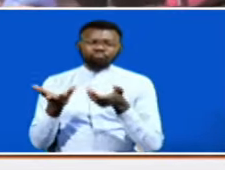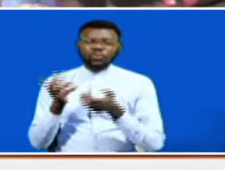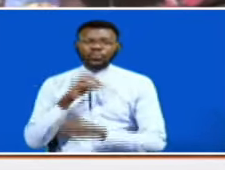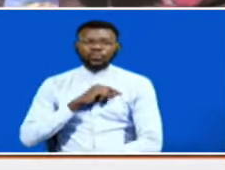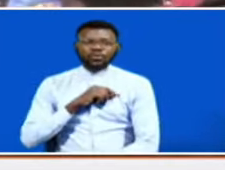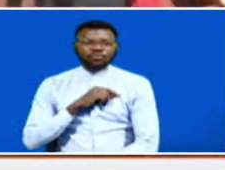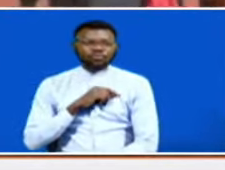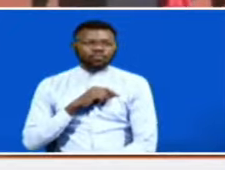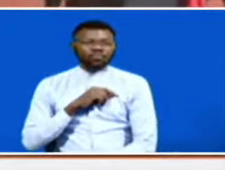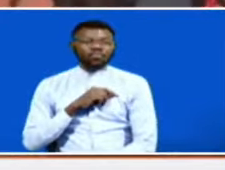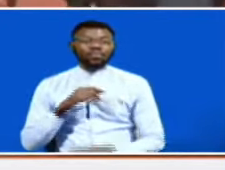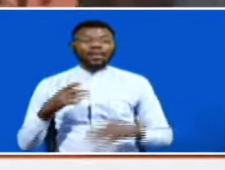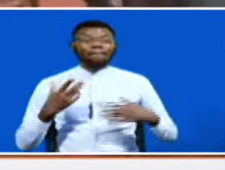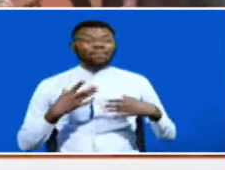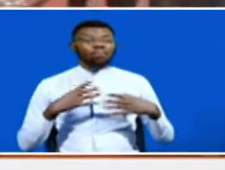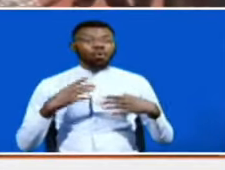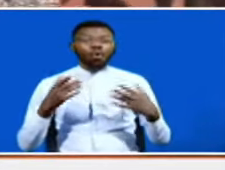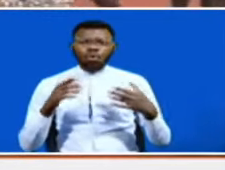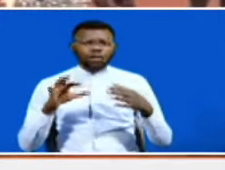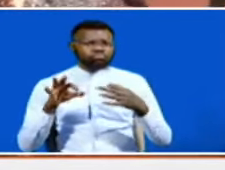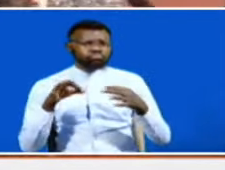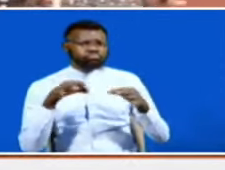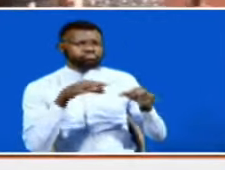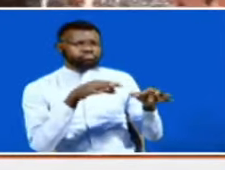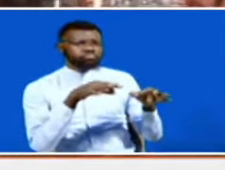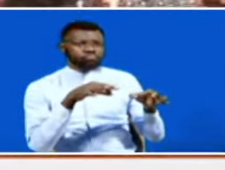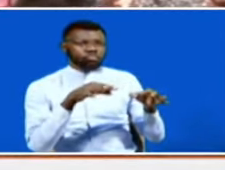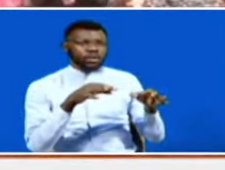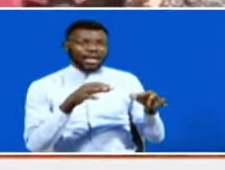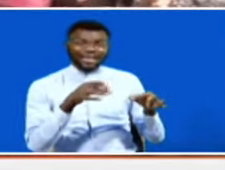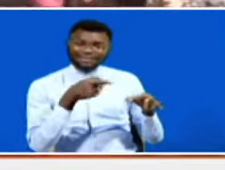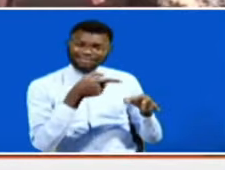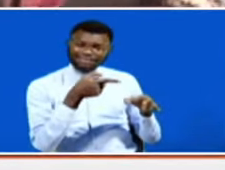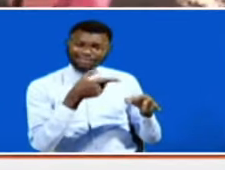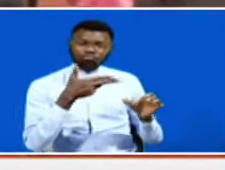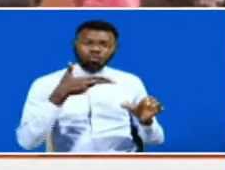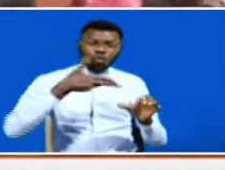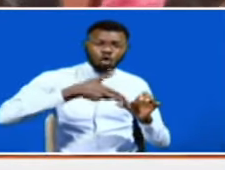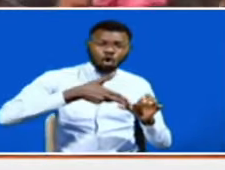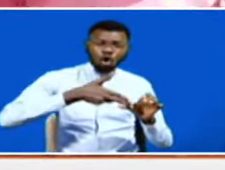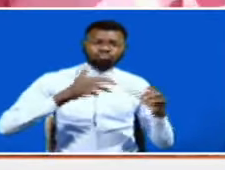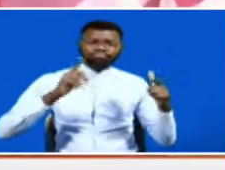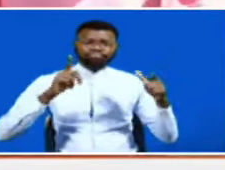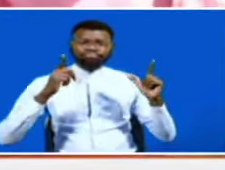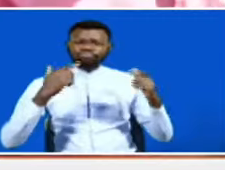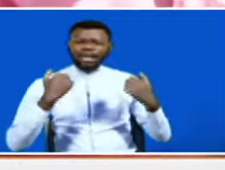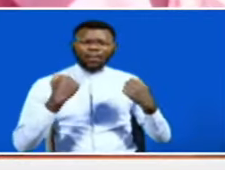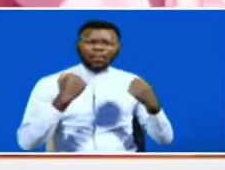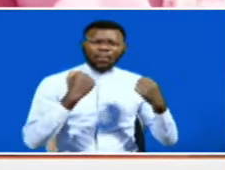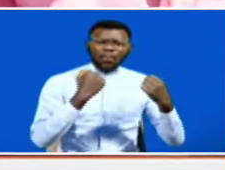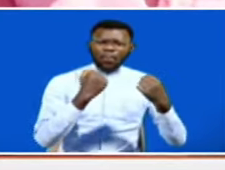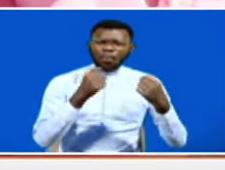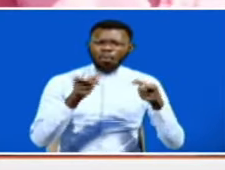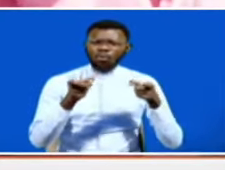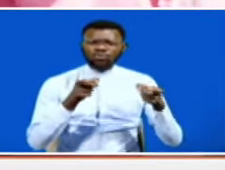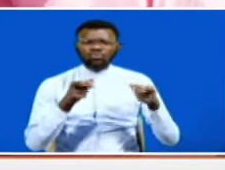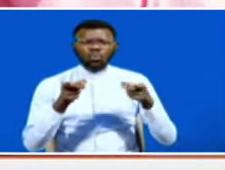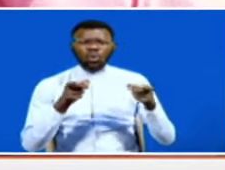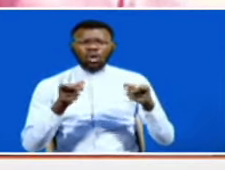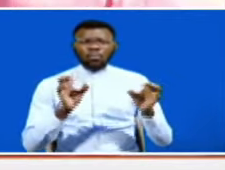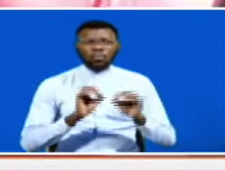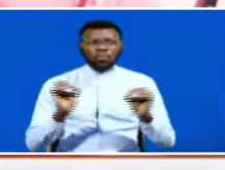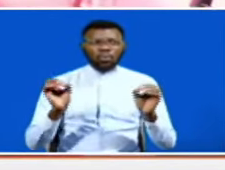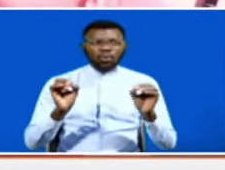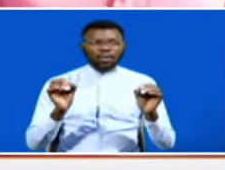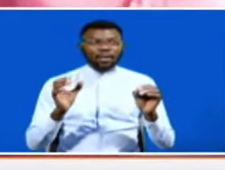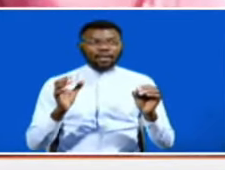According to the witnesses, the oil truck driver lost control and hit the bus head on. Kale ilikuwa inakuja huko. Na hapa